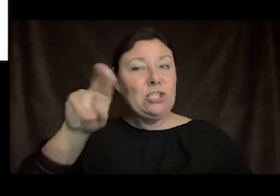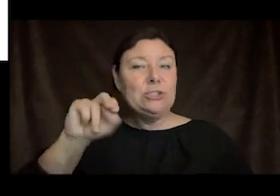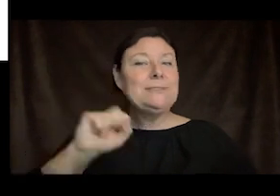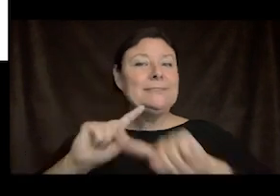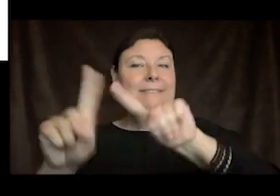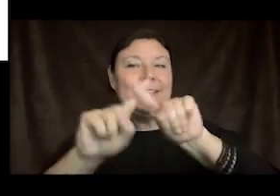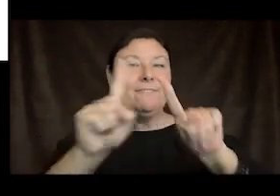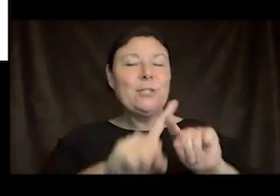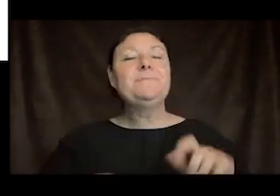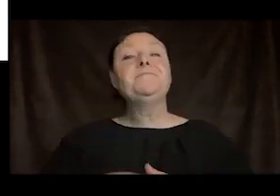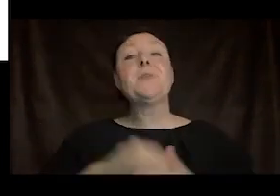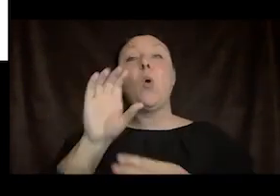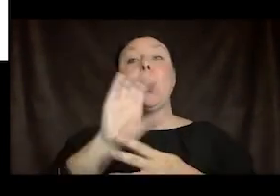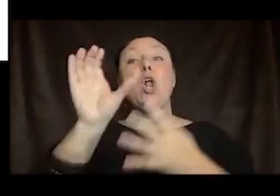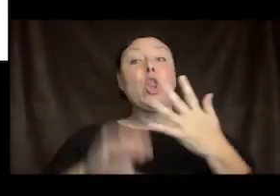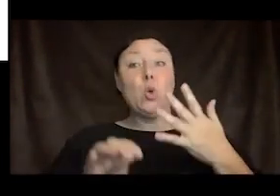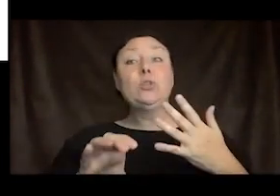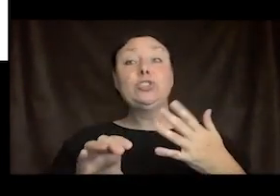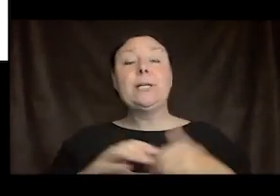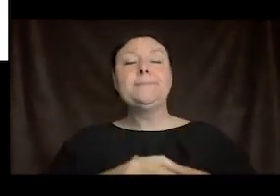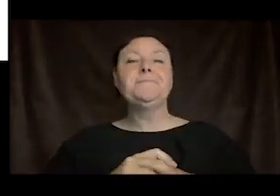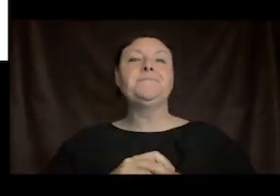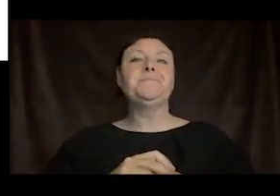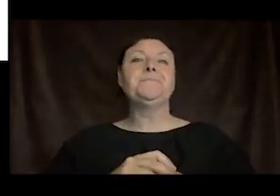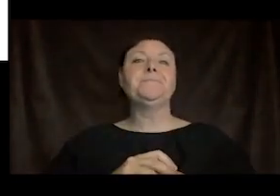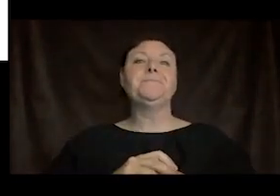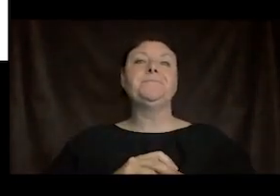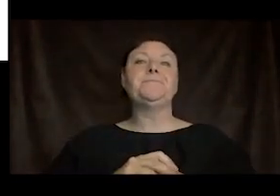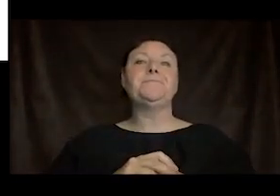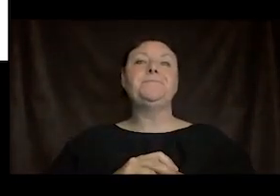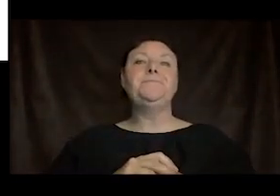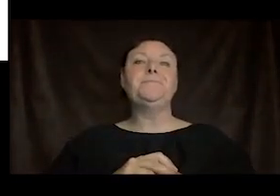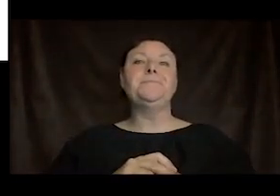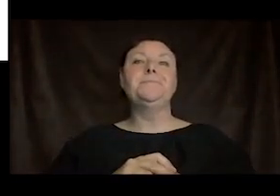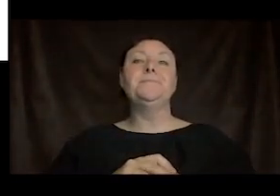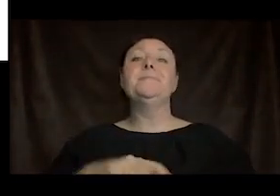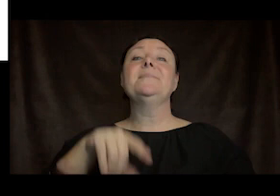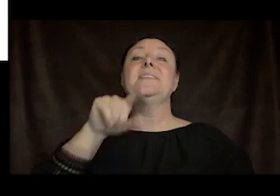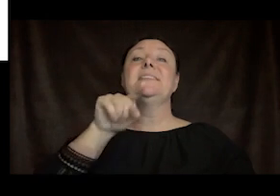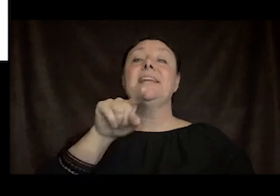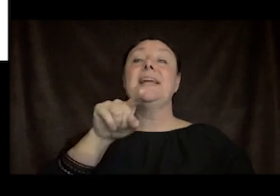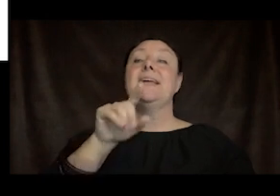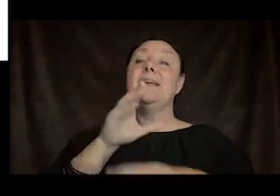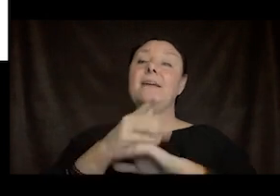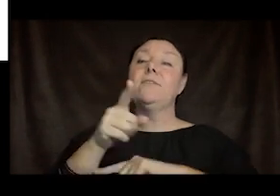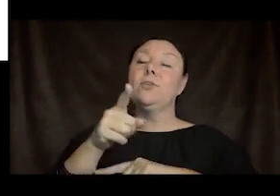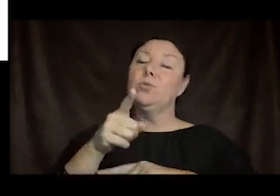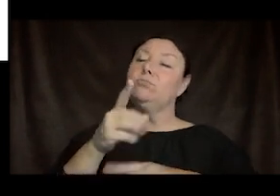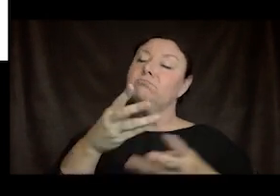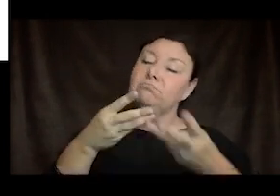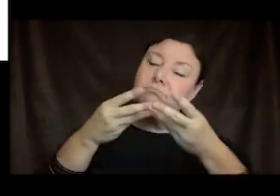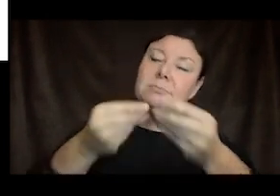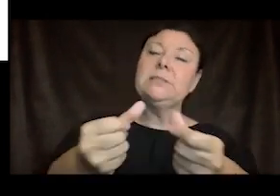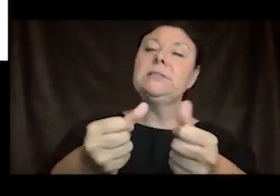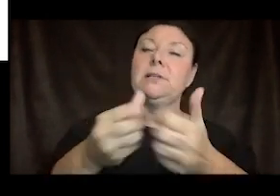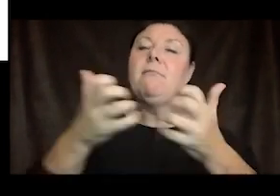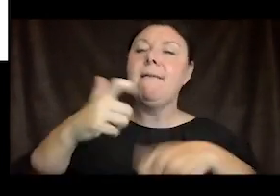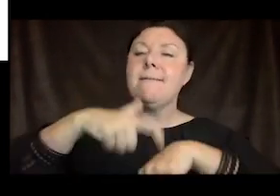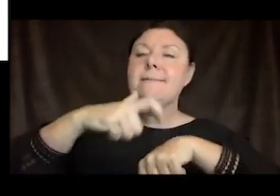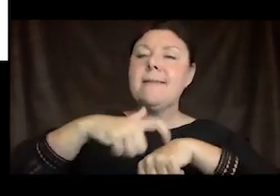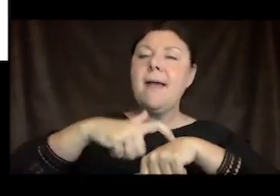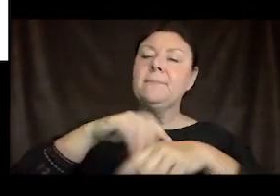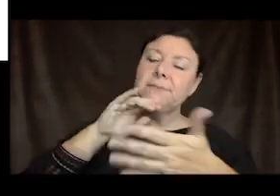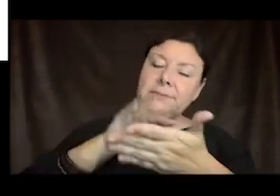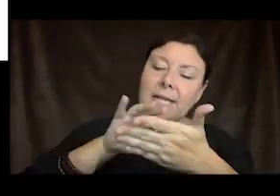the conclusion part, which is the deliberation, which I talked about, this is where, after really spending some time studying issues